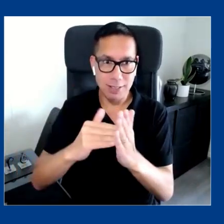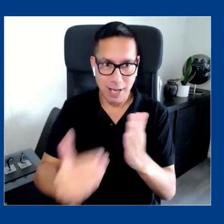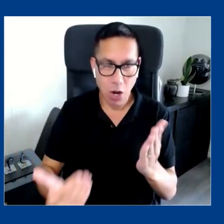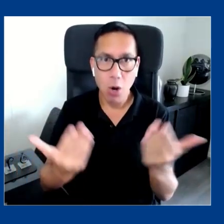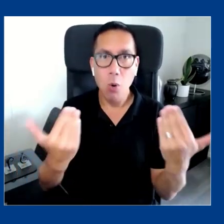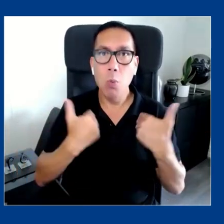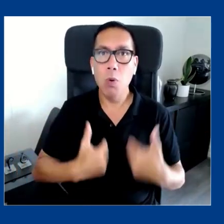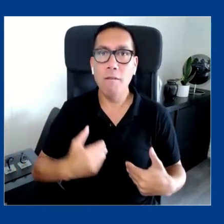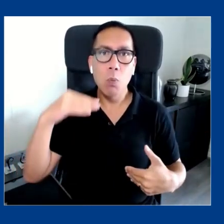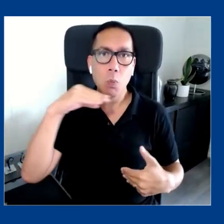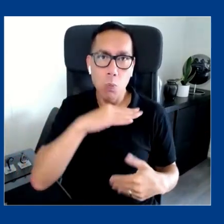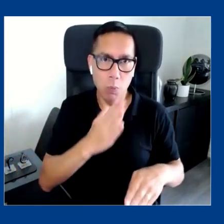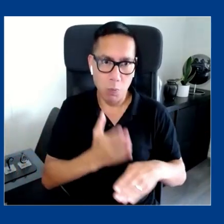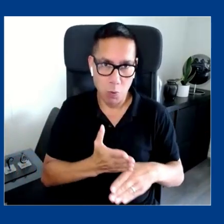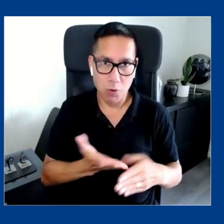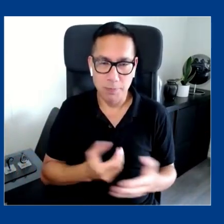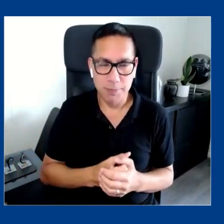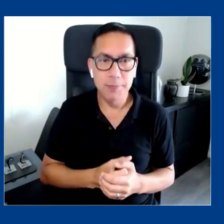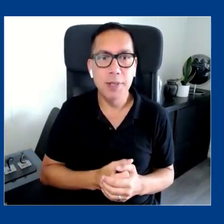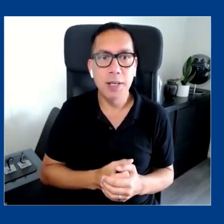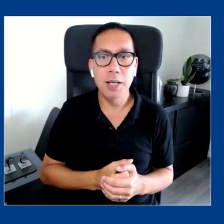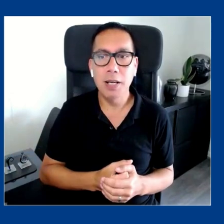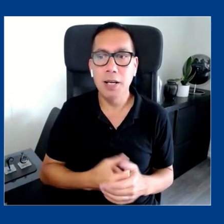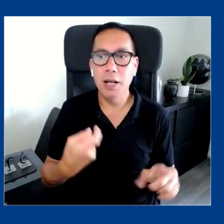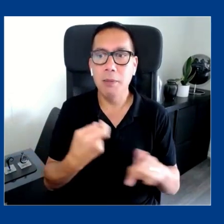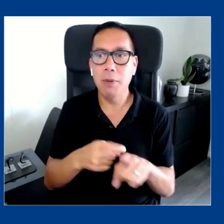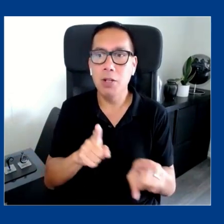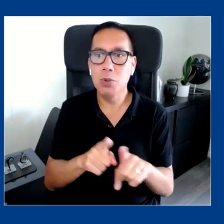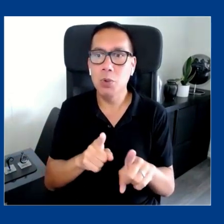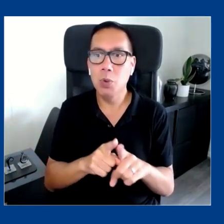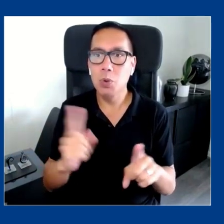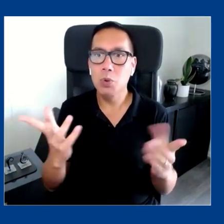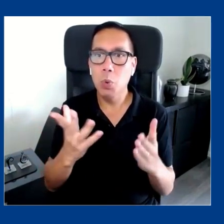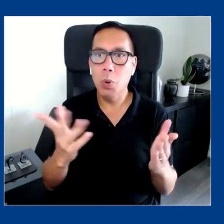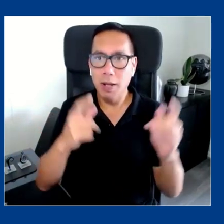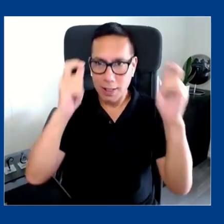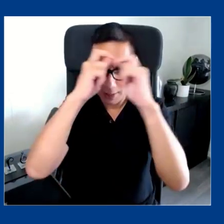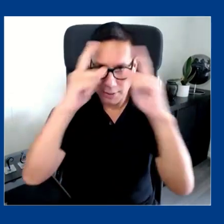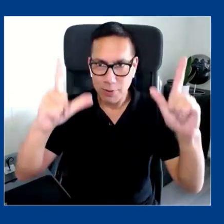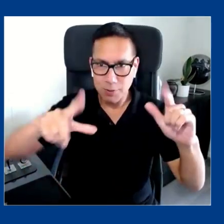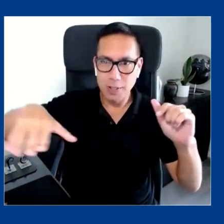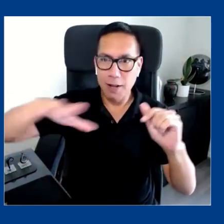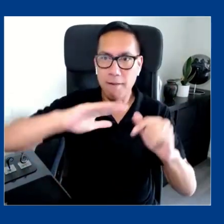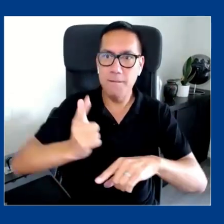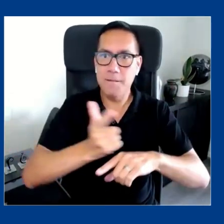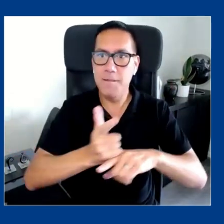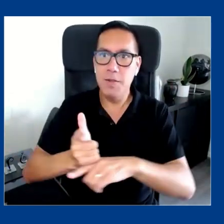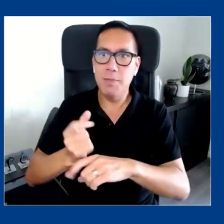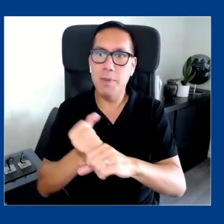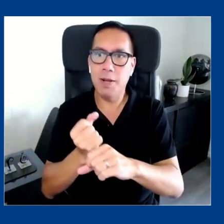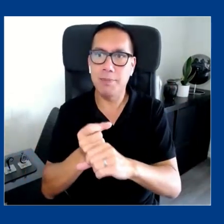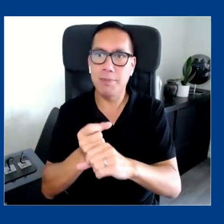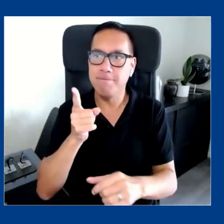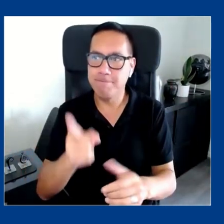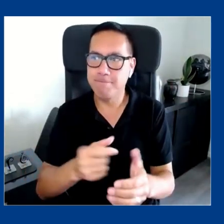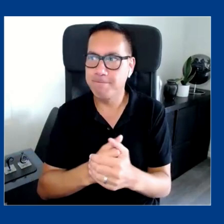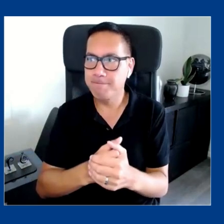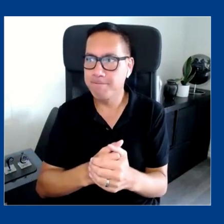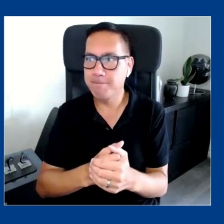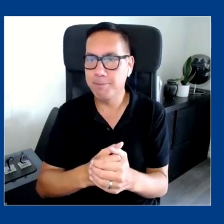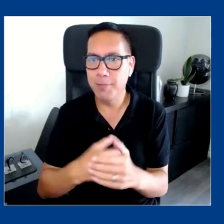and present in the kingdom of Kogolima on the island of Timor, where this film was made. I'd also like to acknowledge